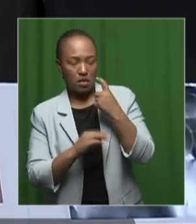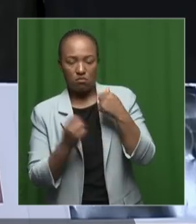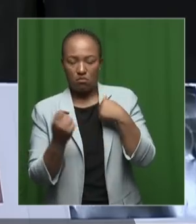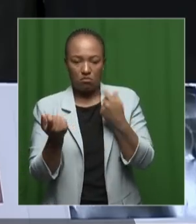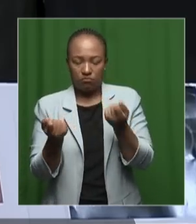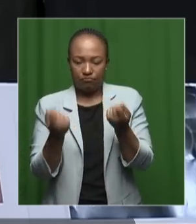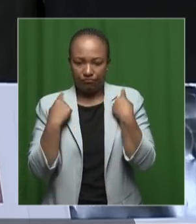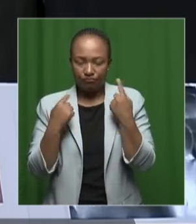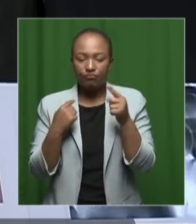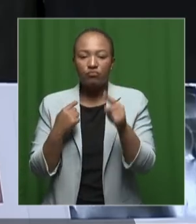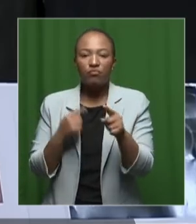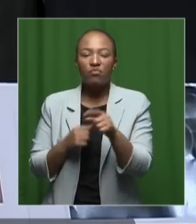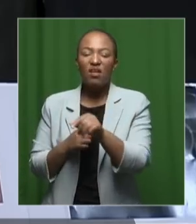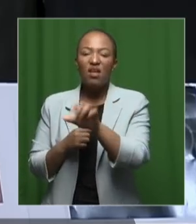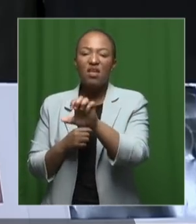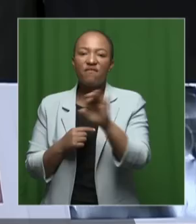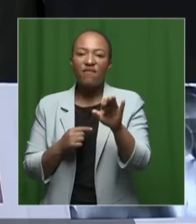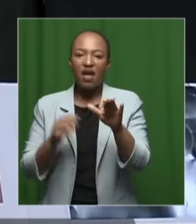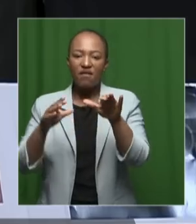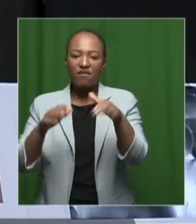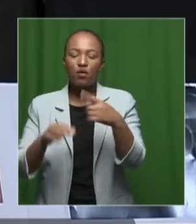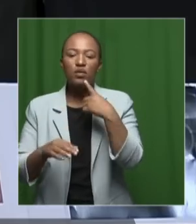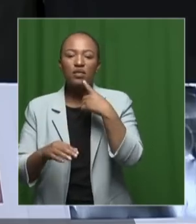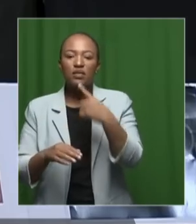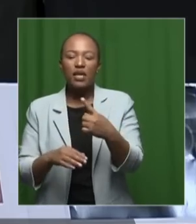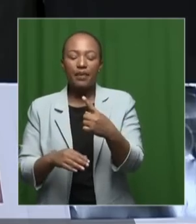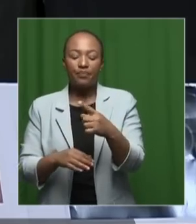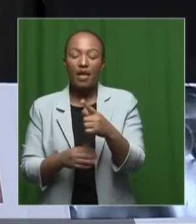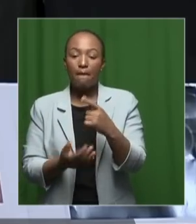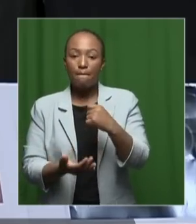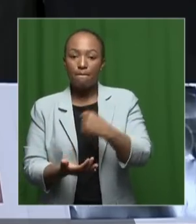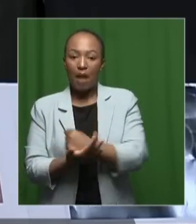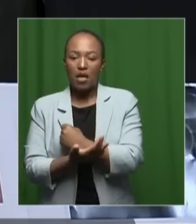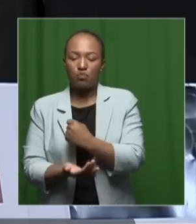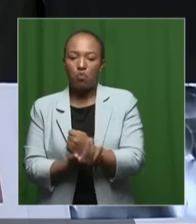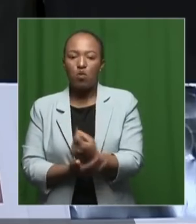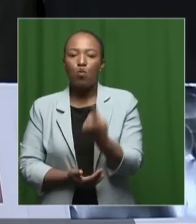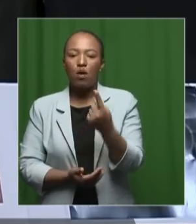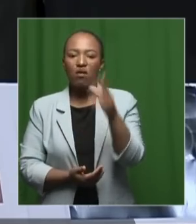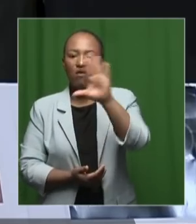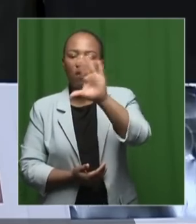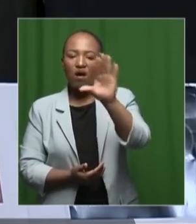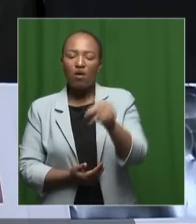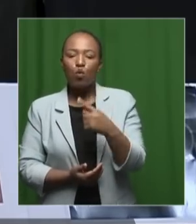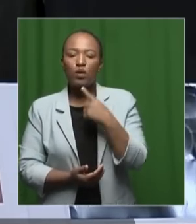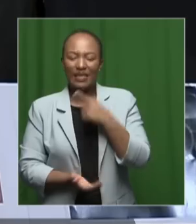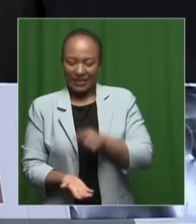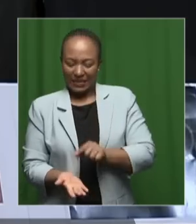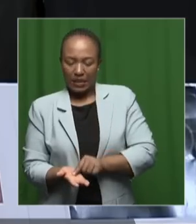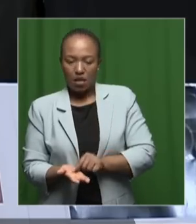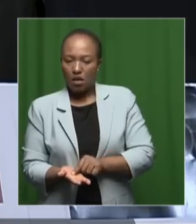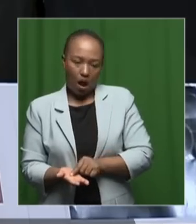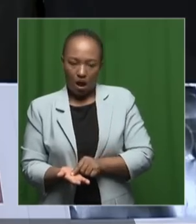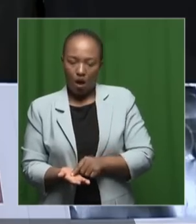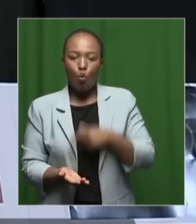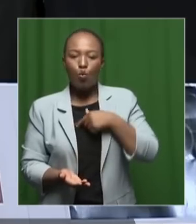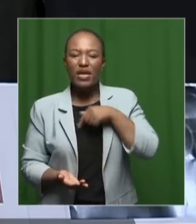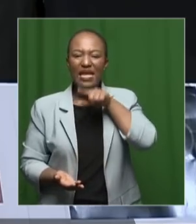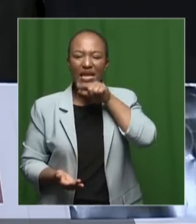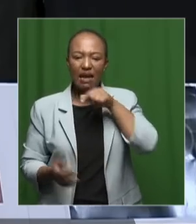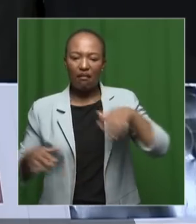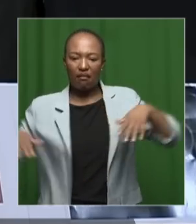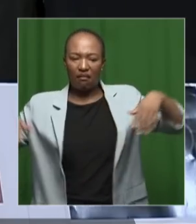may, the EFF is talking about one passport for Africa. I must remember, we said we're eagles, not chickens. So we're seeing the continent as a